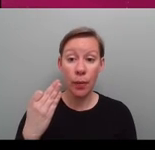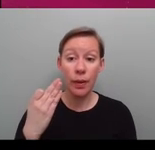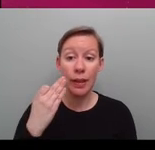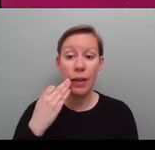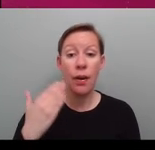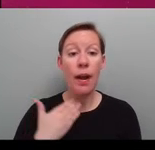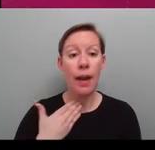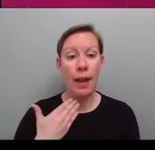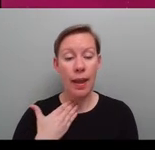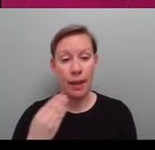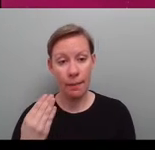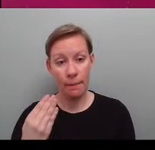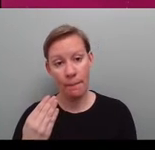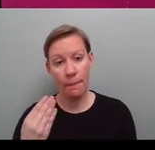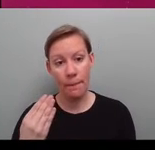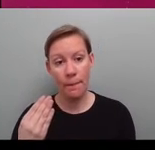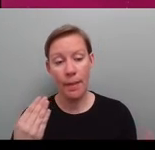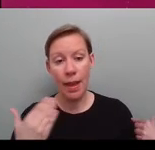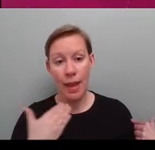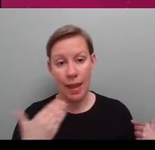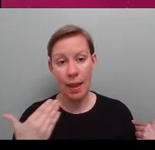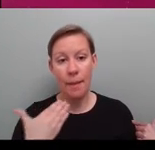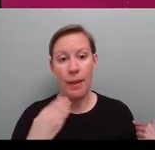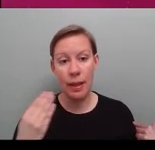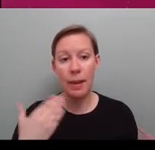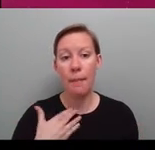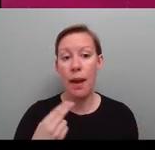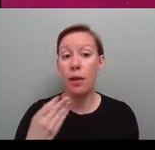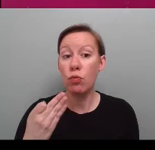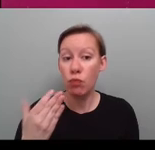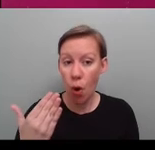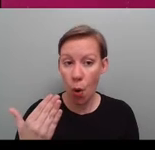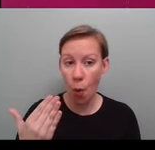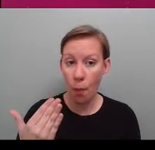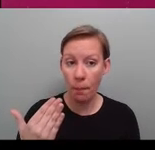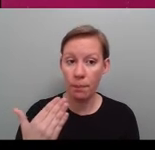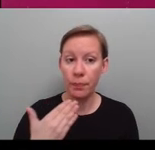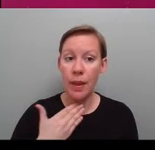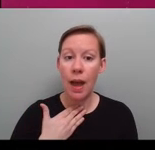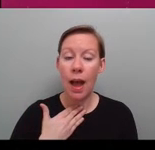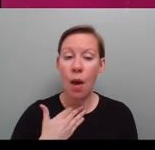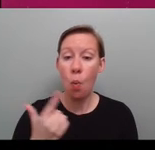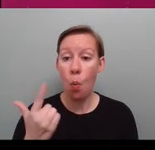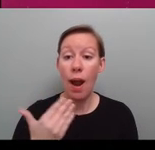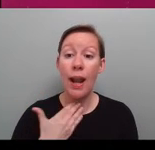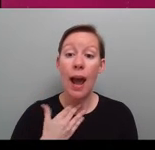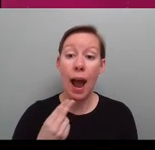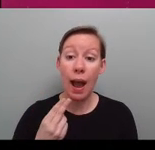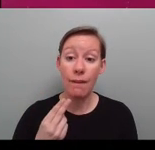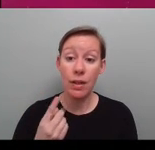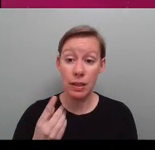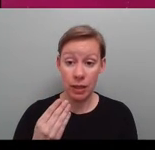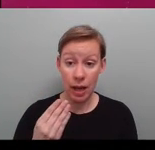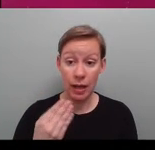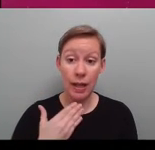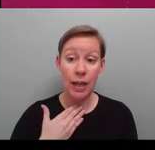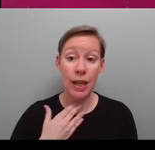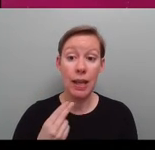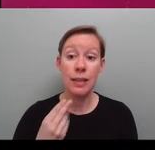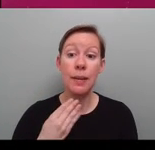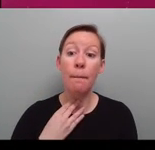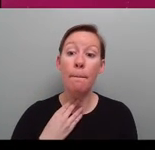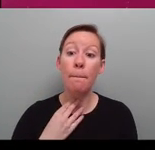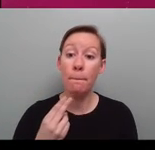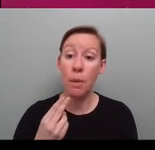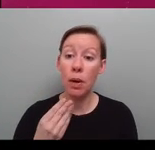Here I am in my Chrome, and what I've done is the links that I've received for Blackboard sessions,